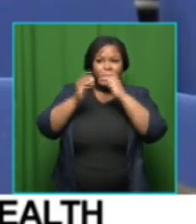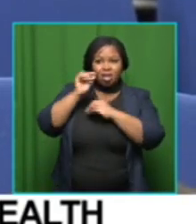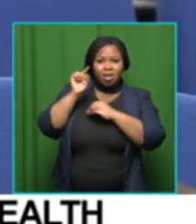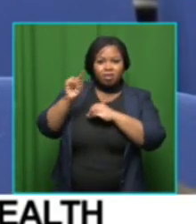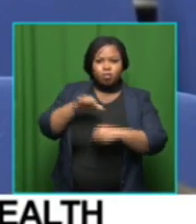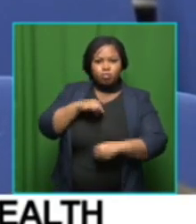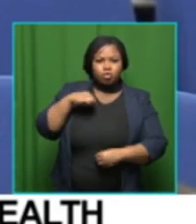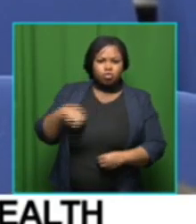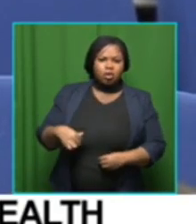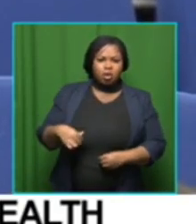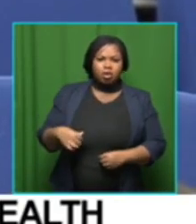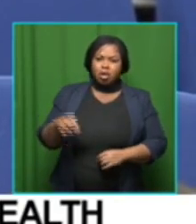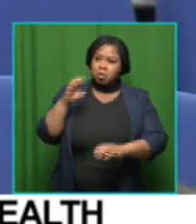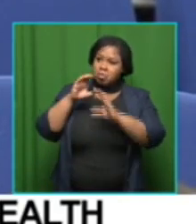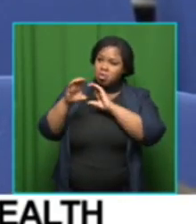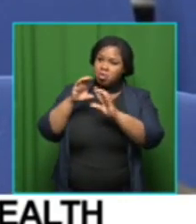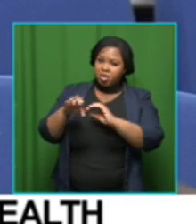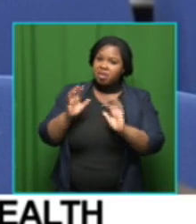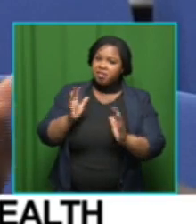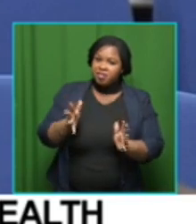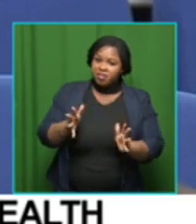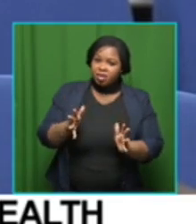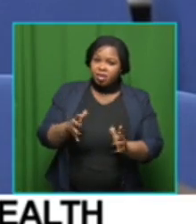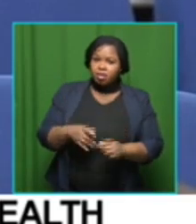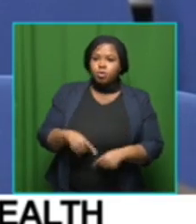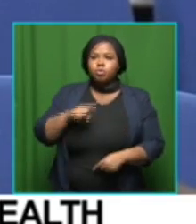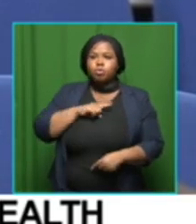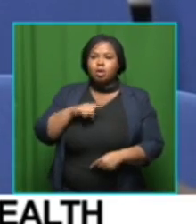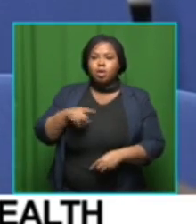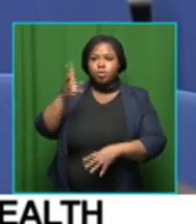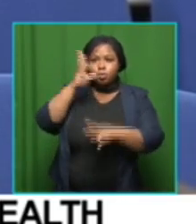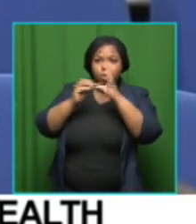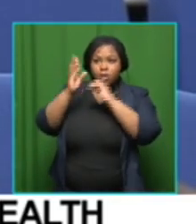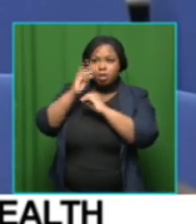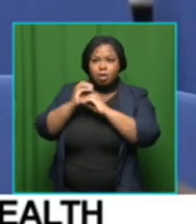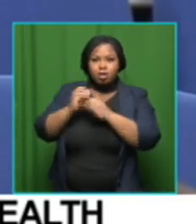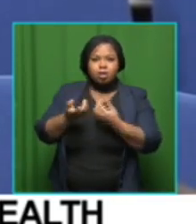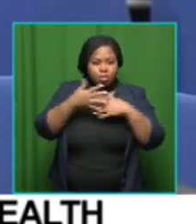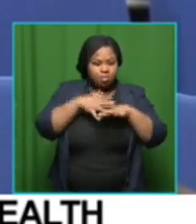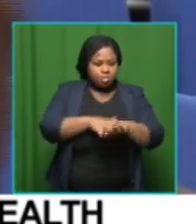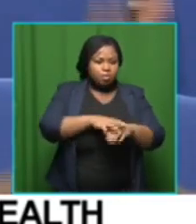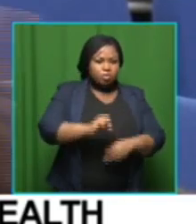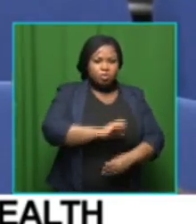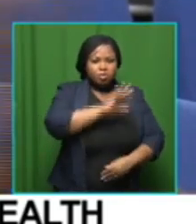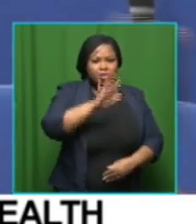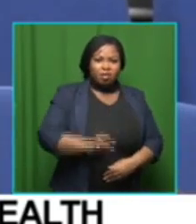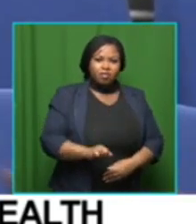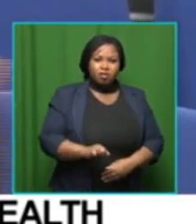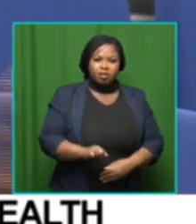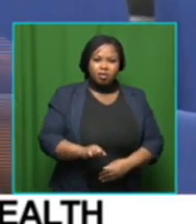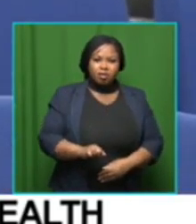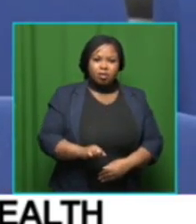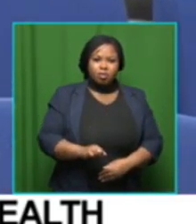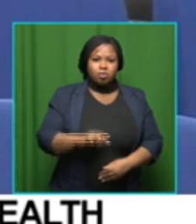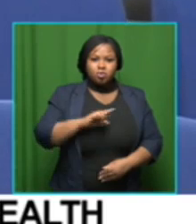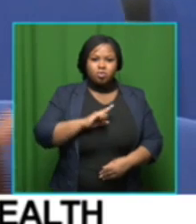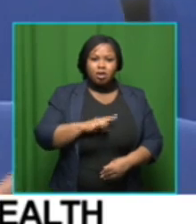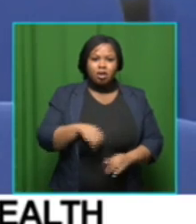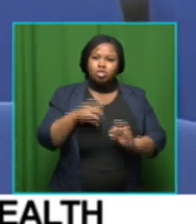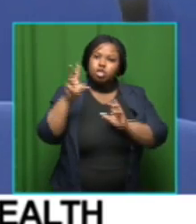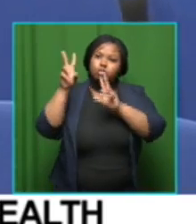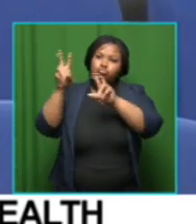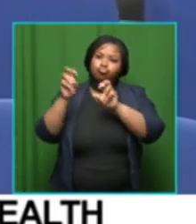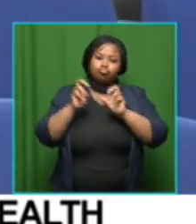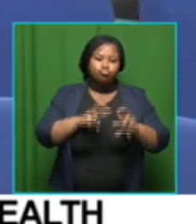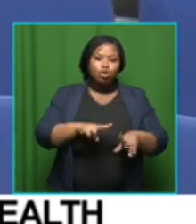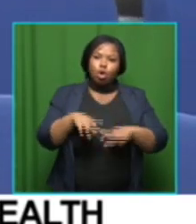in communication with them on how those lessons can be implemented in South Africa? Because I don't think it's a paste and cut and paste situation